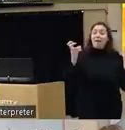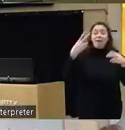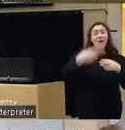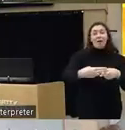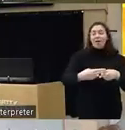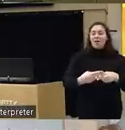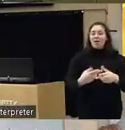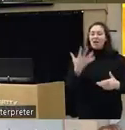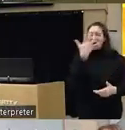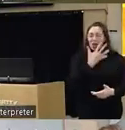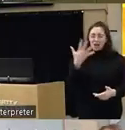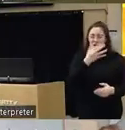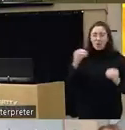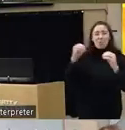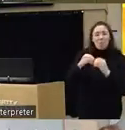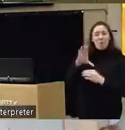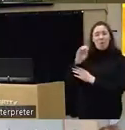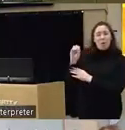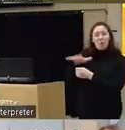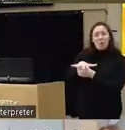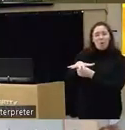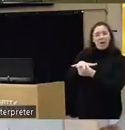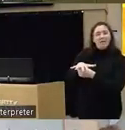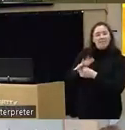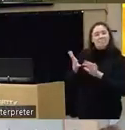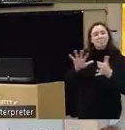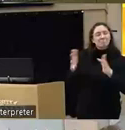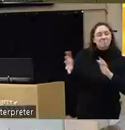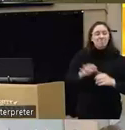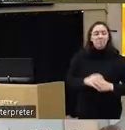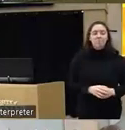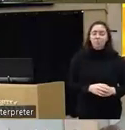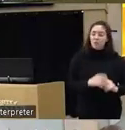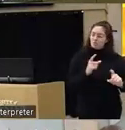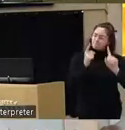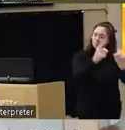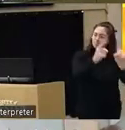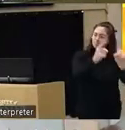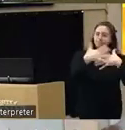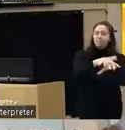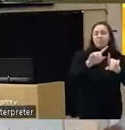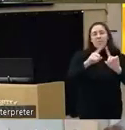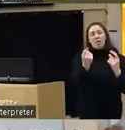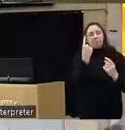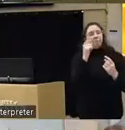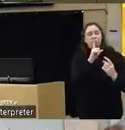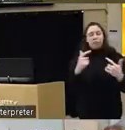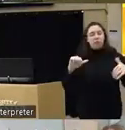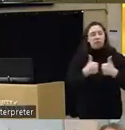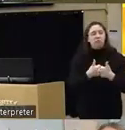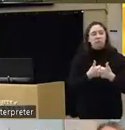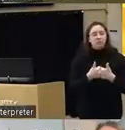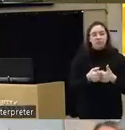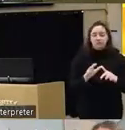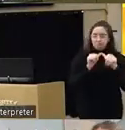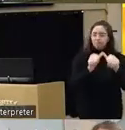actually look a lot more co-located. So it is an aspiration, but it is very challenging to, I think, continue